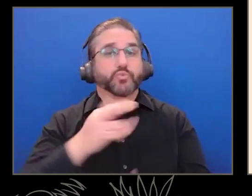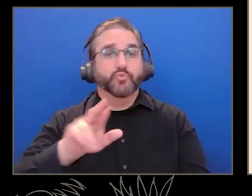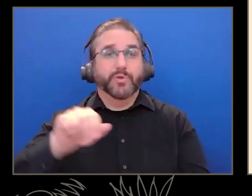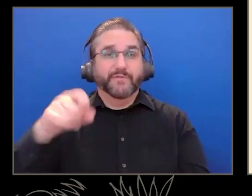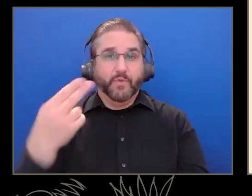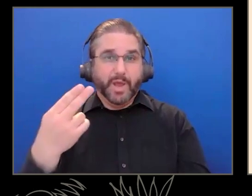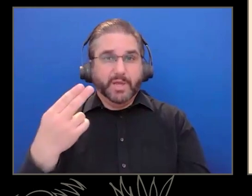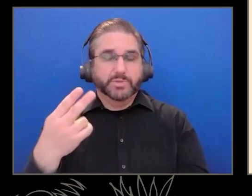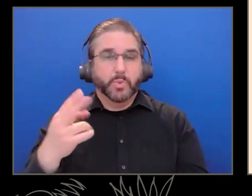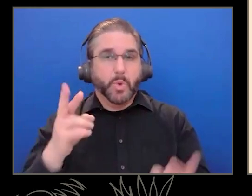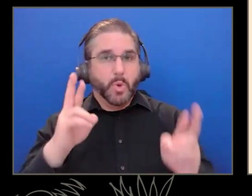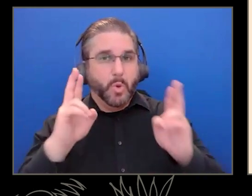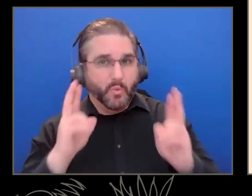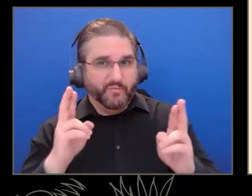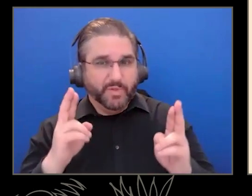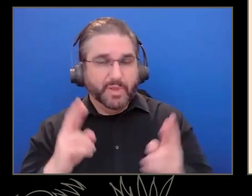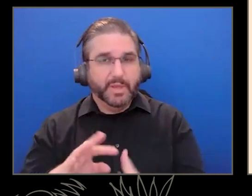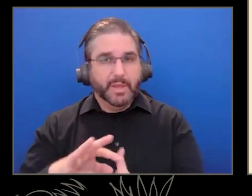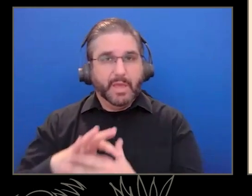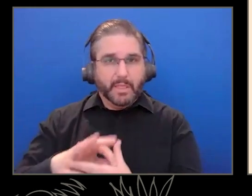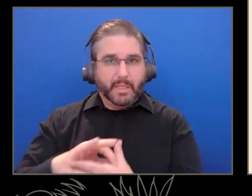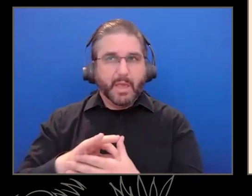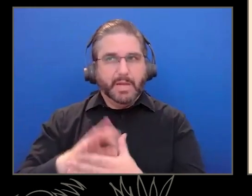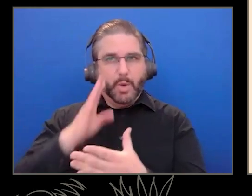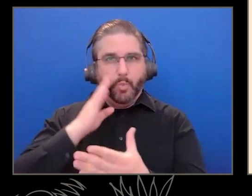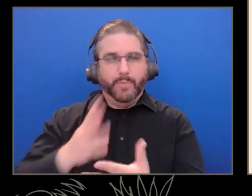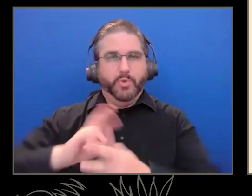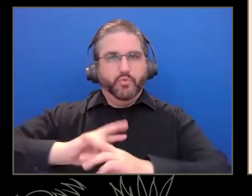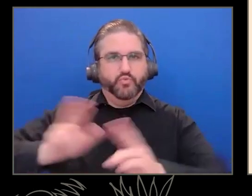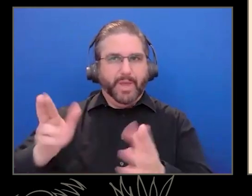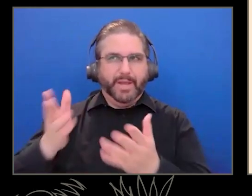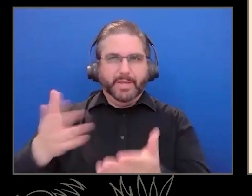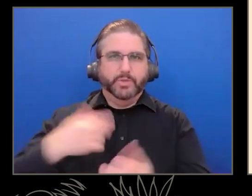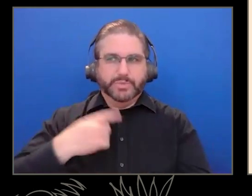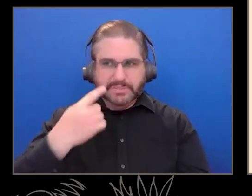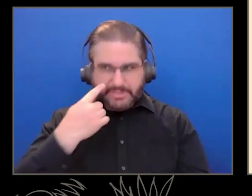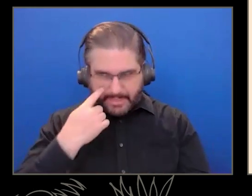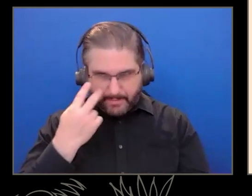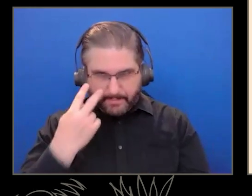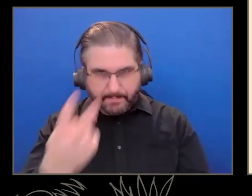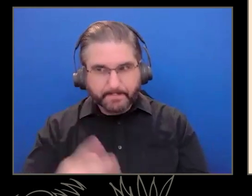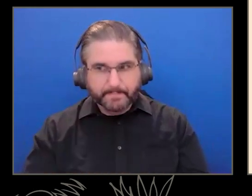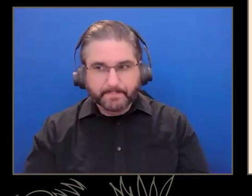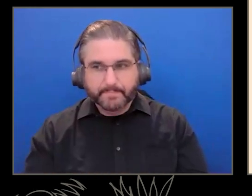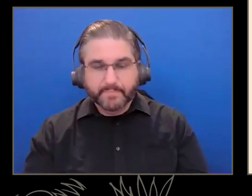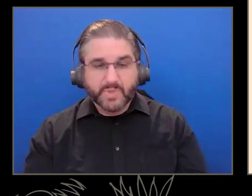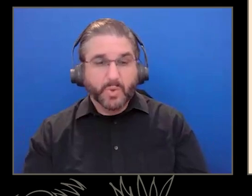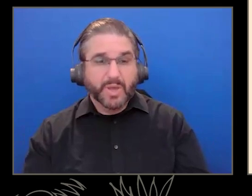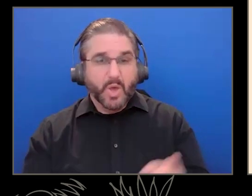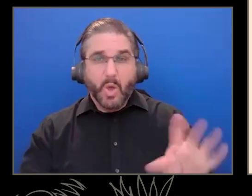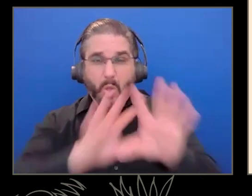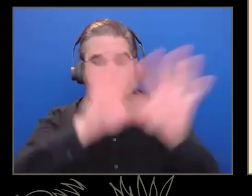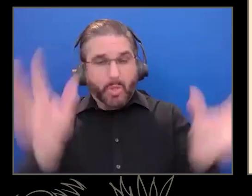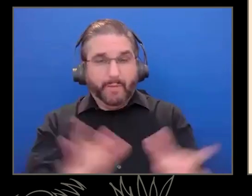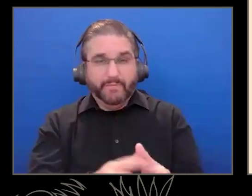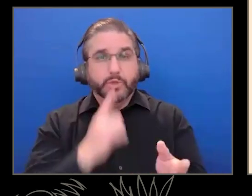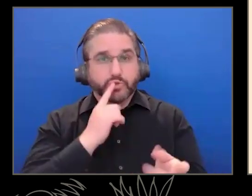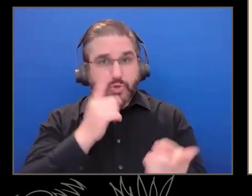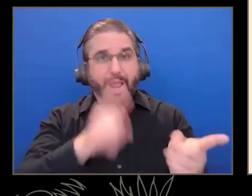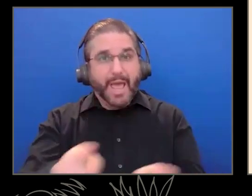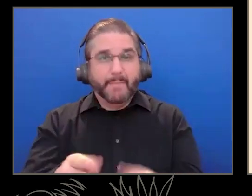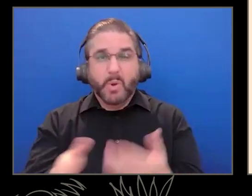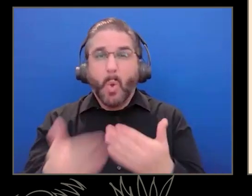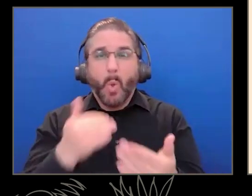get in that content already ready for us to see. So this should happen almost instantly. And so